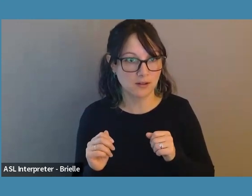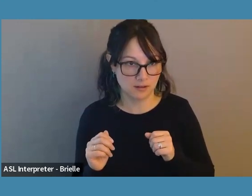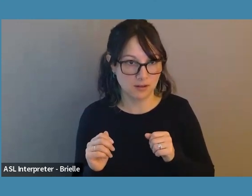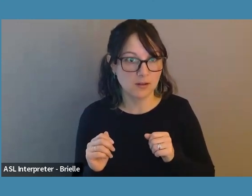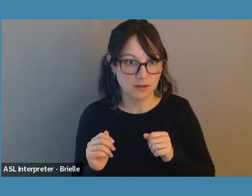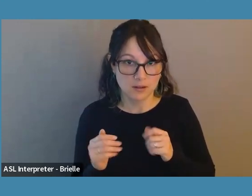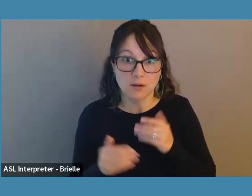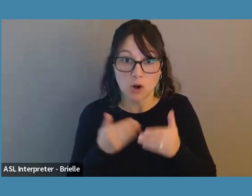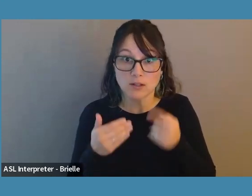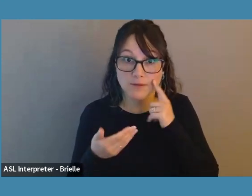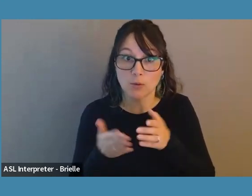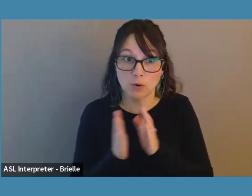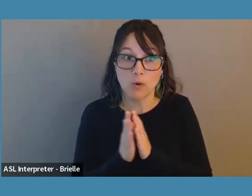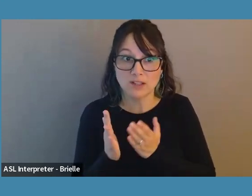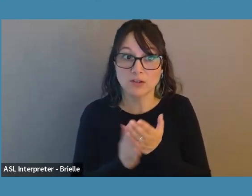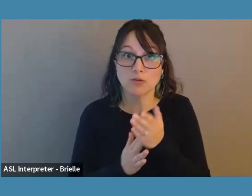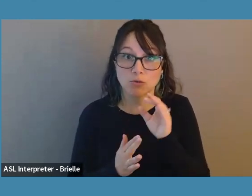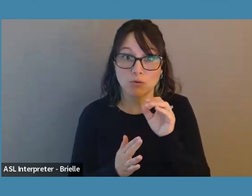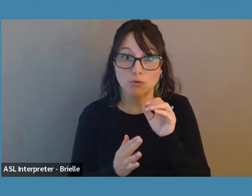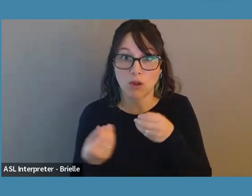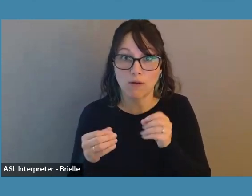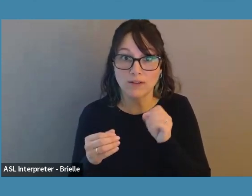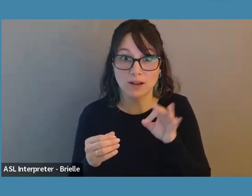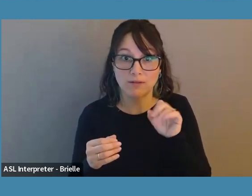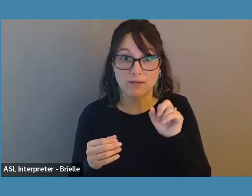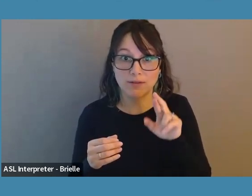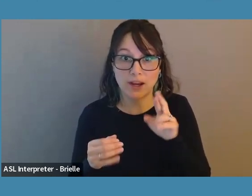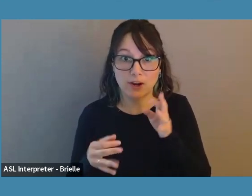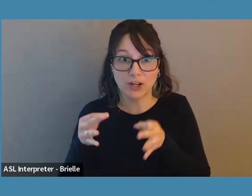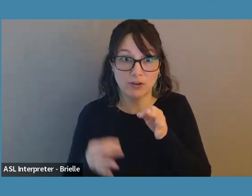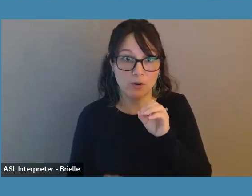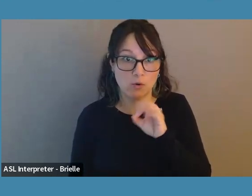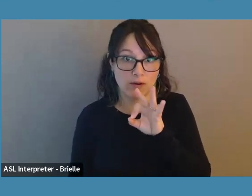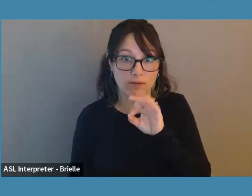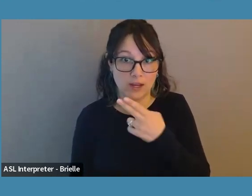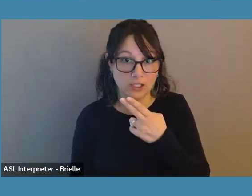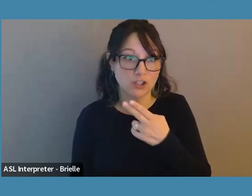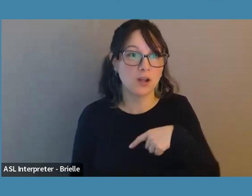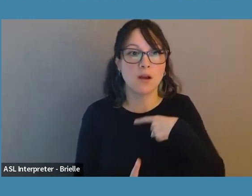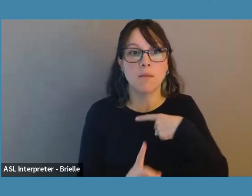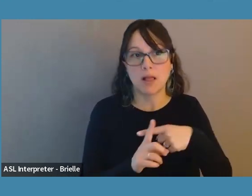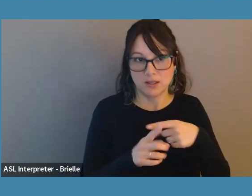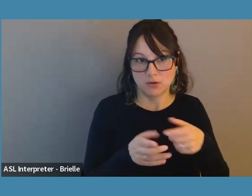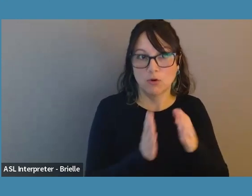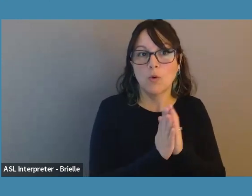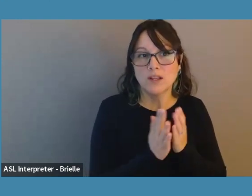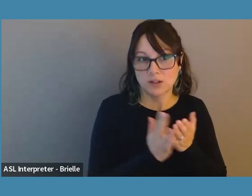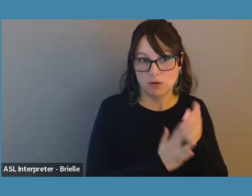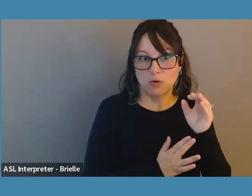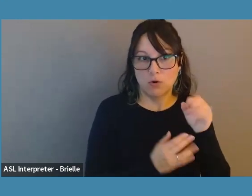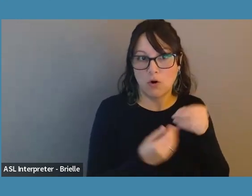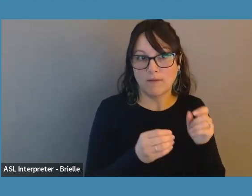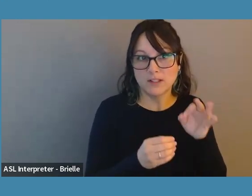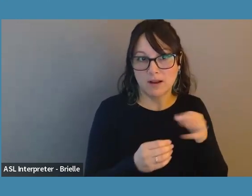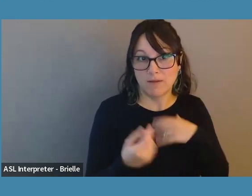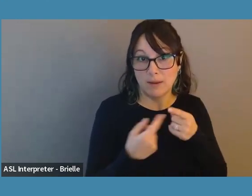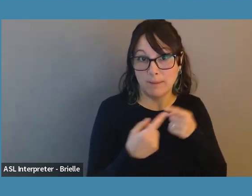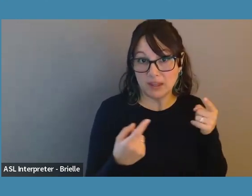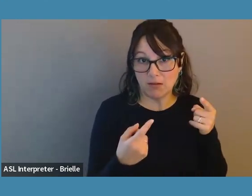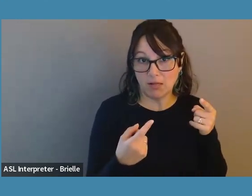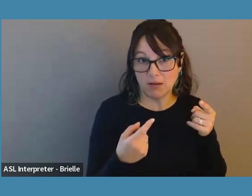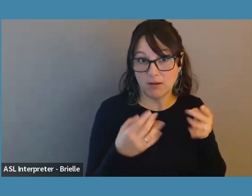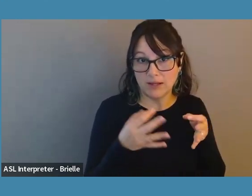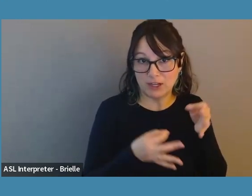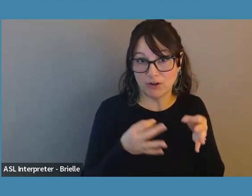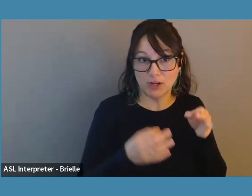The process of requesting one through the Office of Fair Hearing and the process of requesting a continuance through the Office of Appeal Hearings.